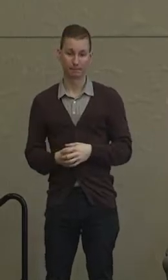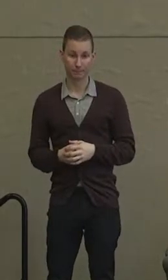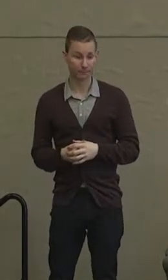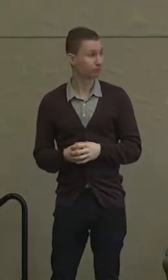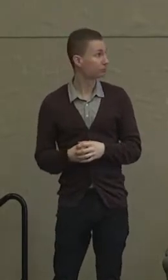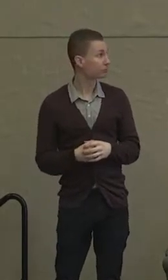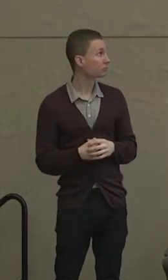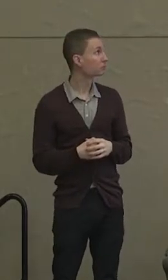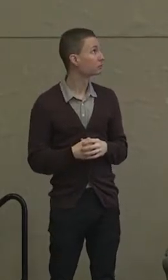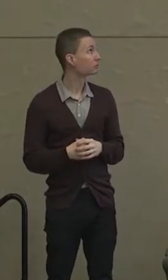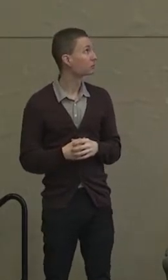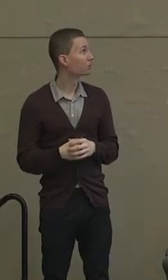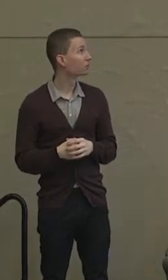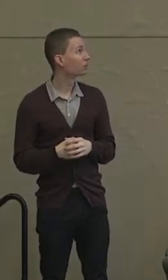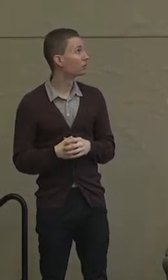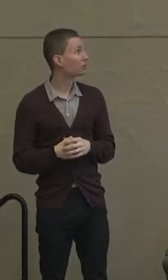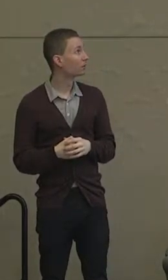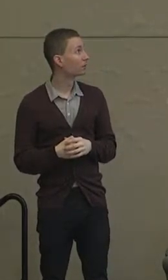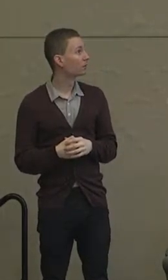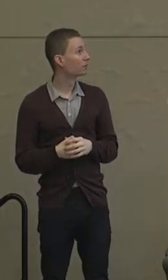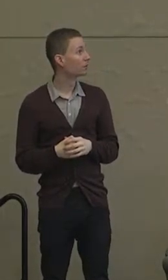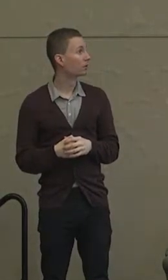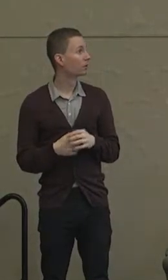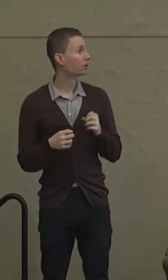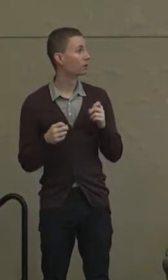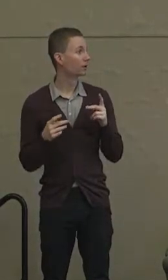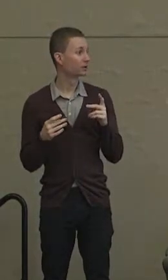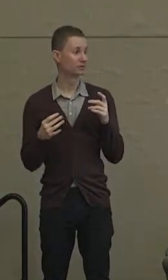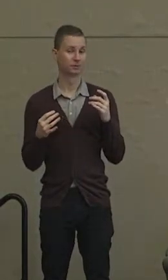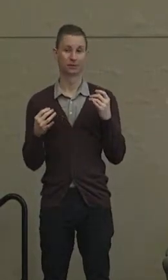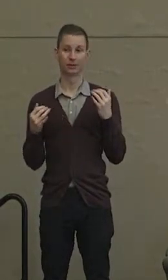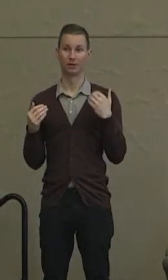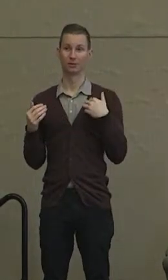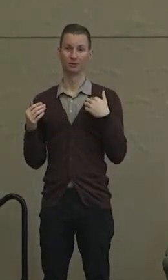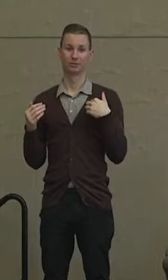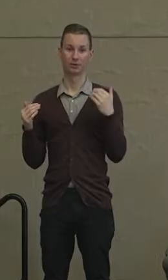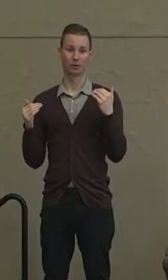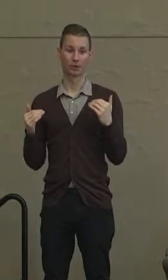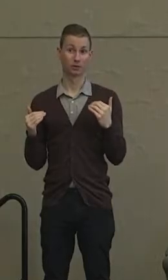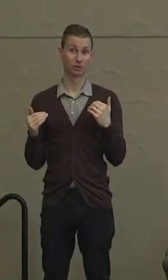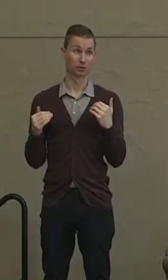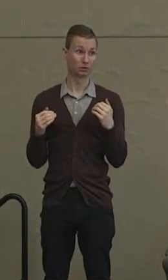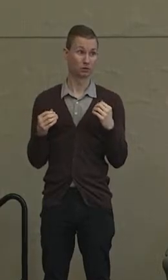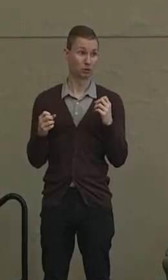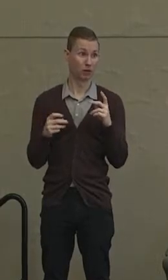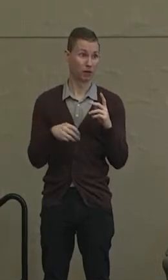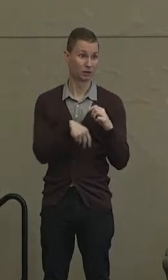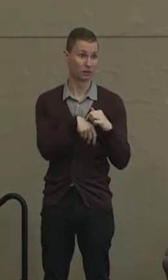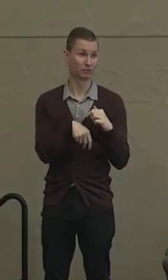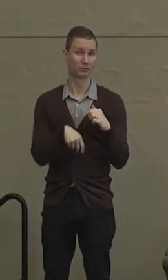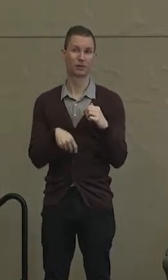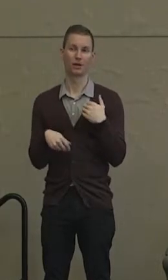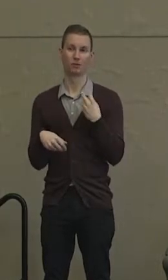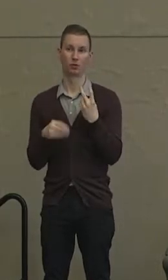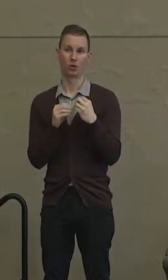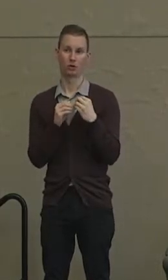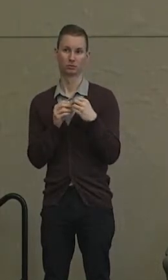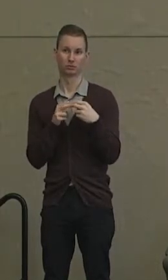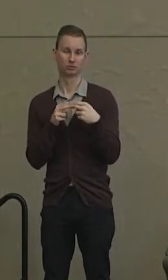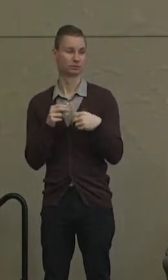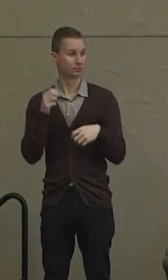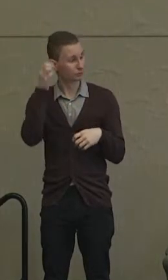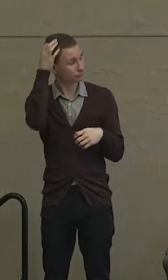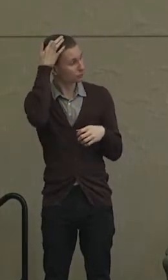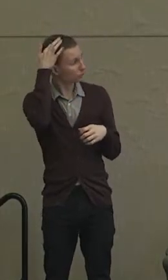So push back, going down the line. Okay, time. Okay, I'm gonna do two more. Okay, I'm gonna go really quickly